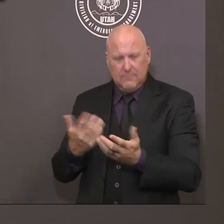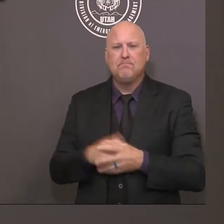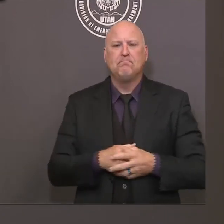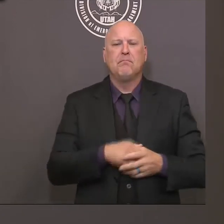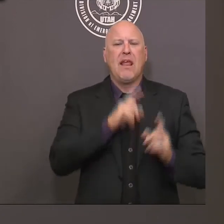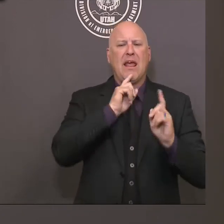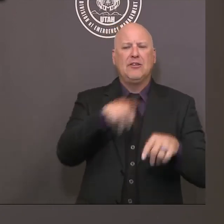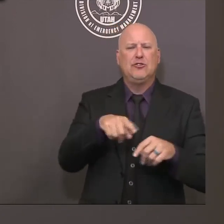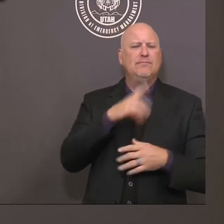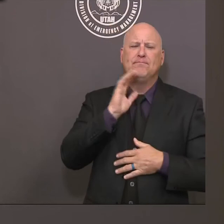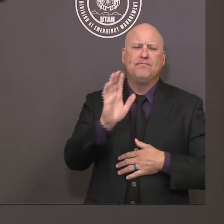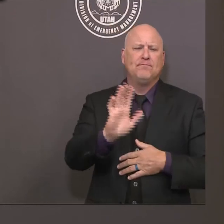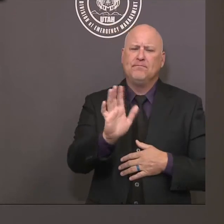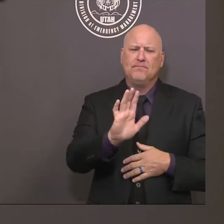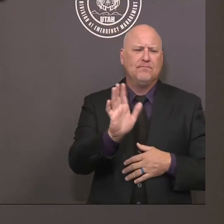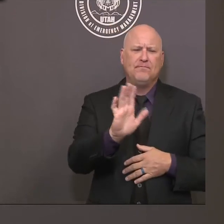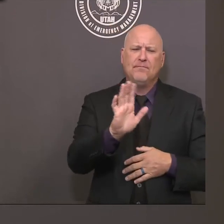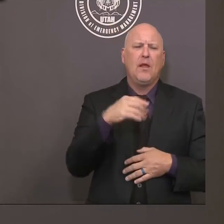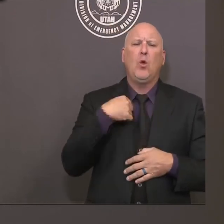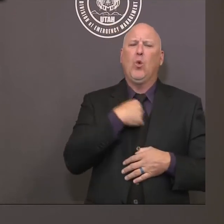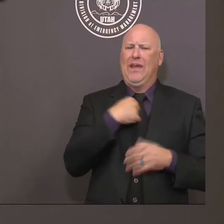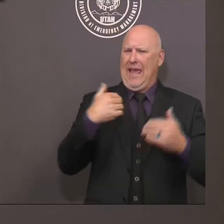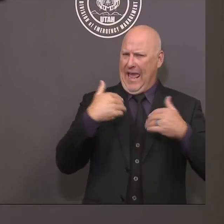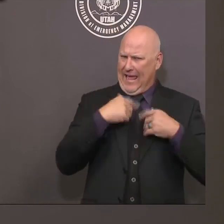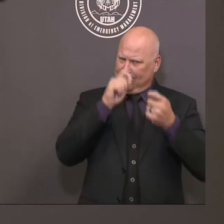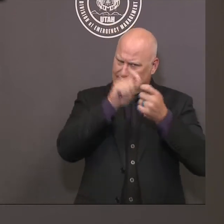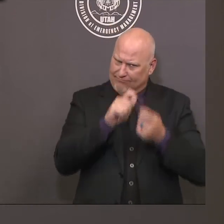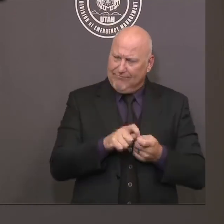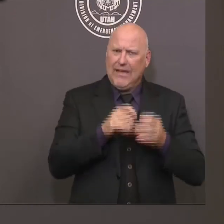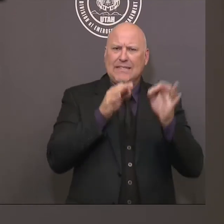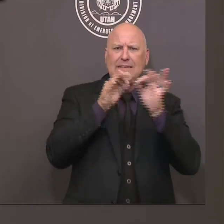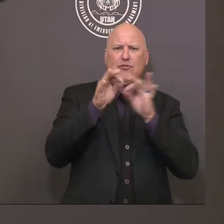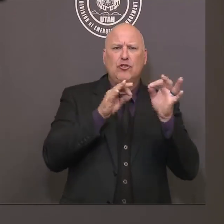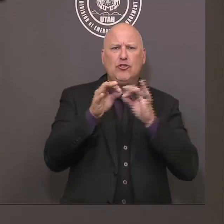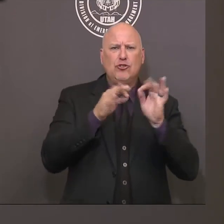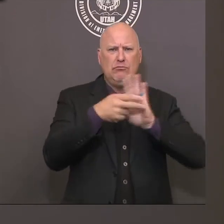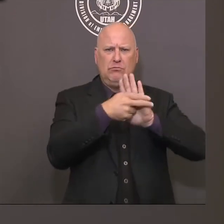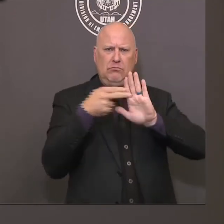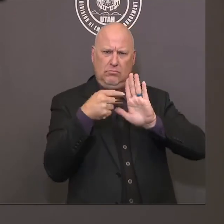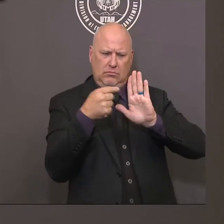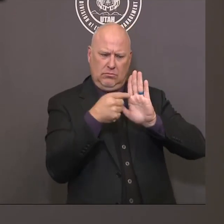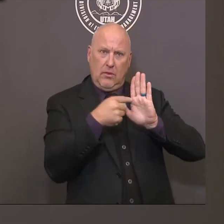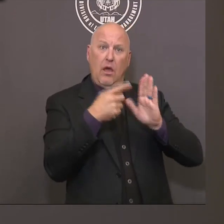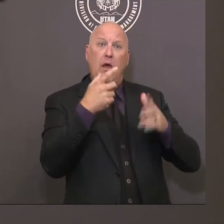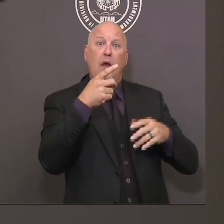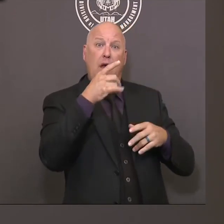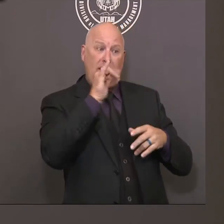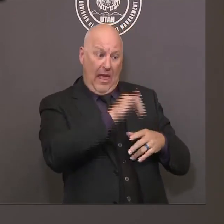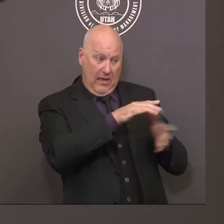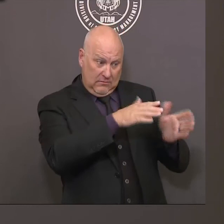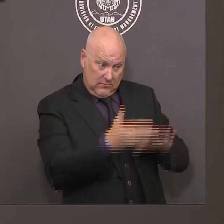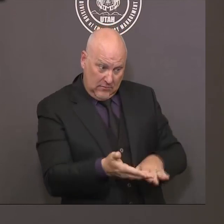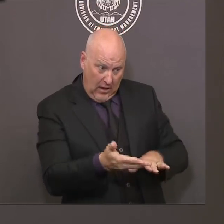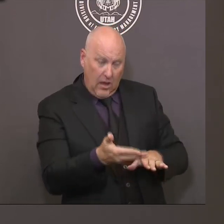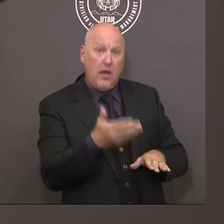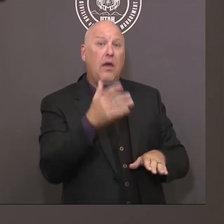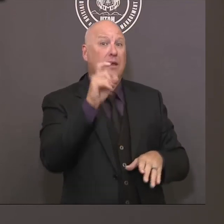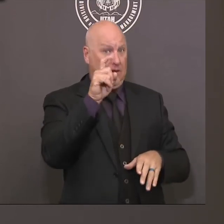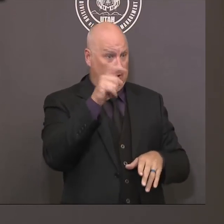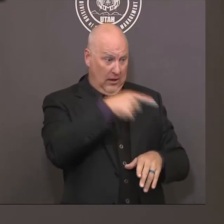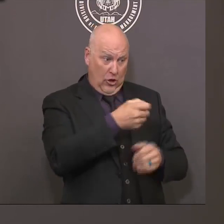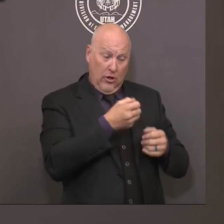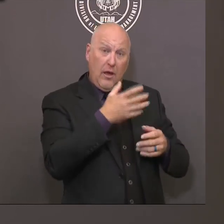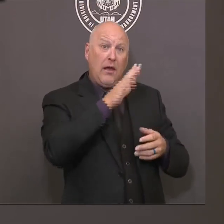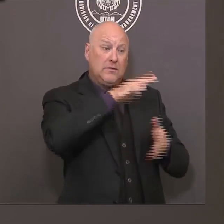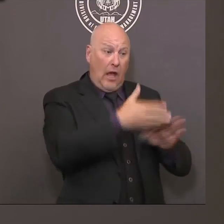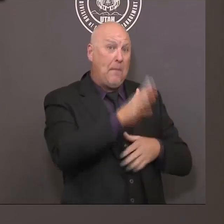when COVID-19 is the cause of death. So we take that very seriously, and we work with our clinicians and our Office of the Medical Examiner